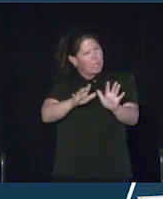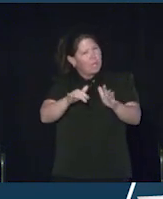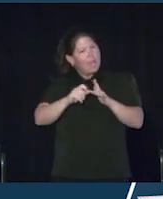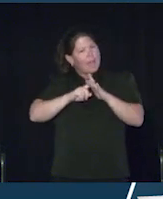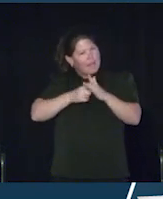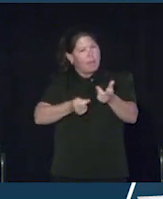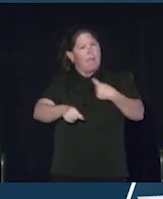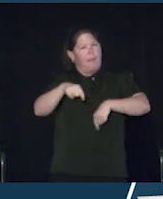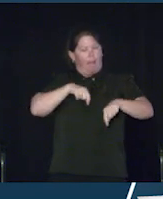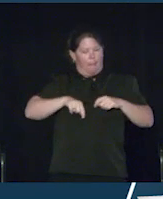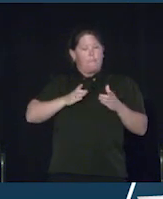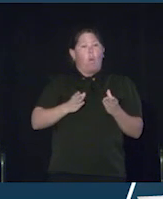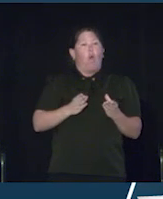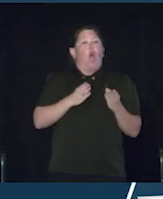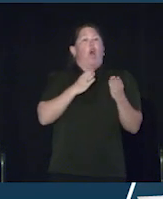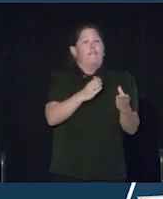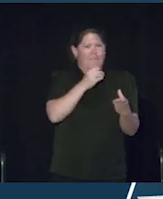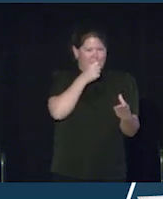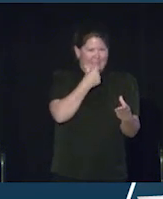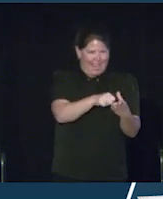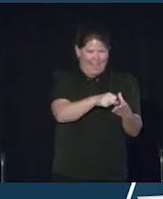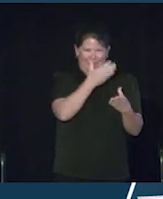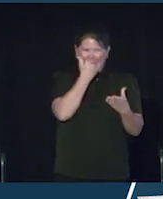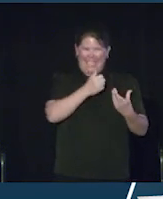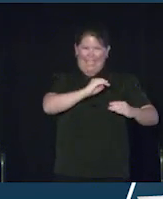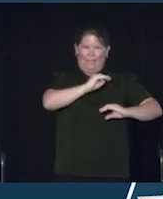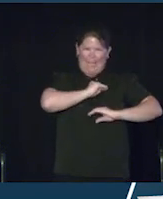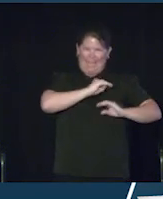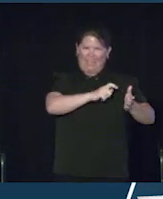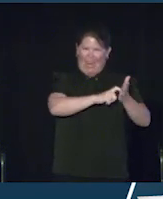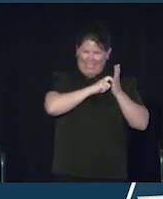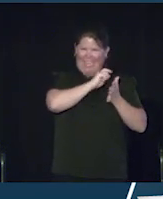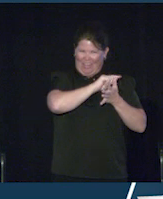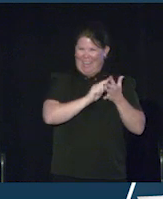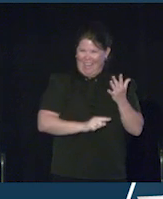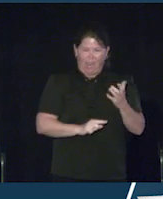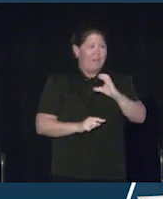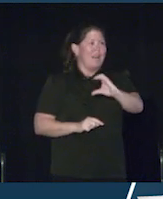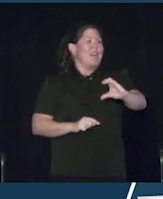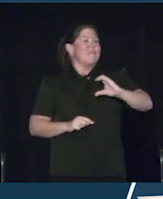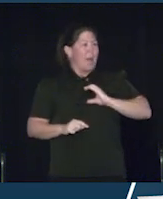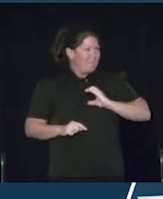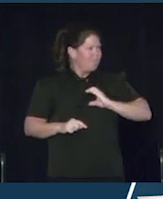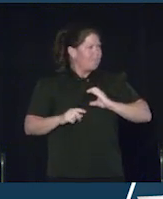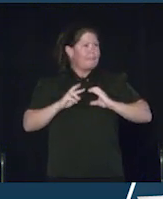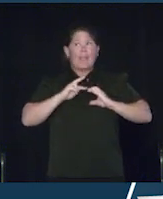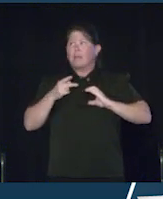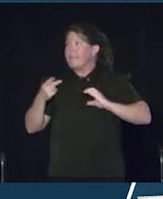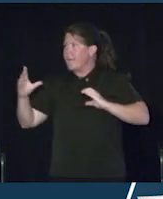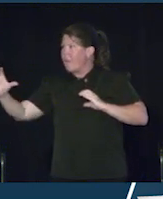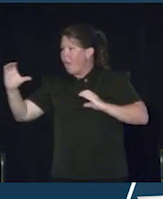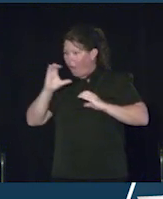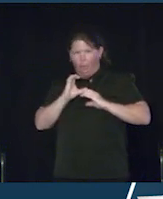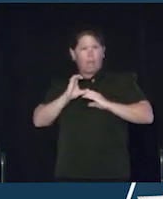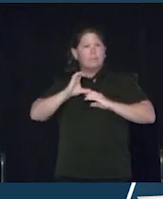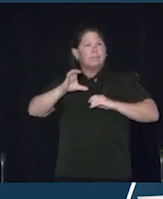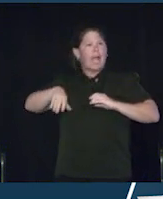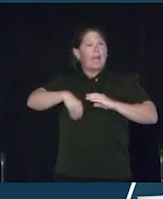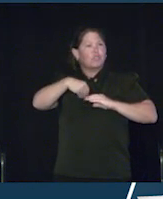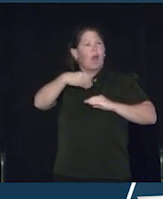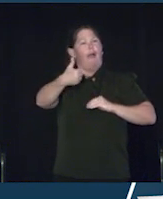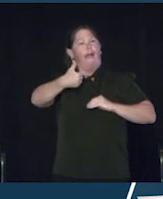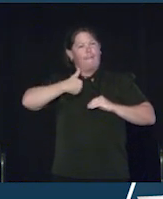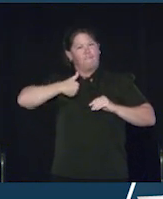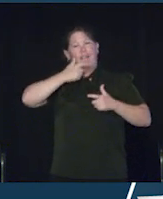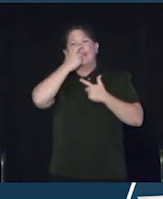who met the criteria for enrollment in the iBudget waiver. So like I mentioned earlier, we have individuals in